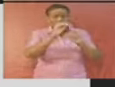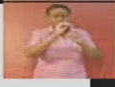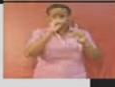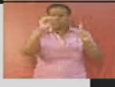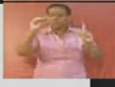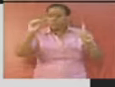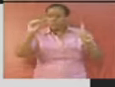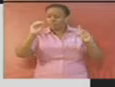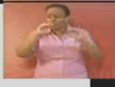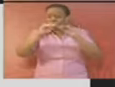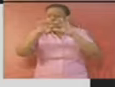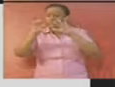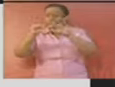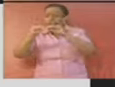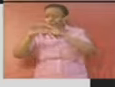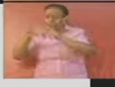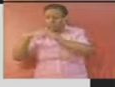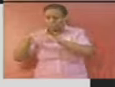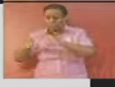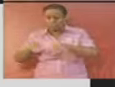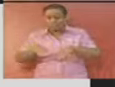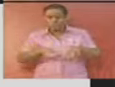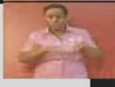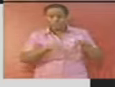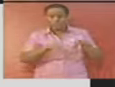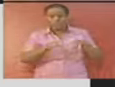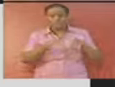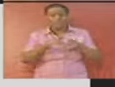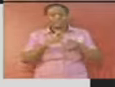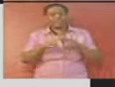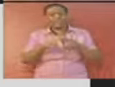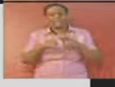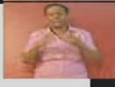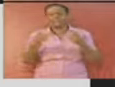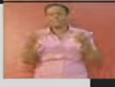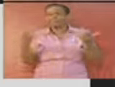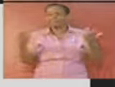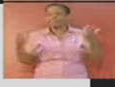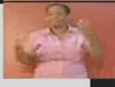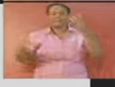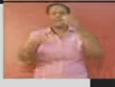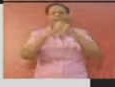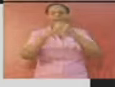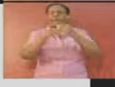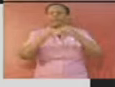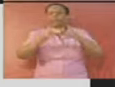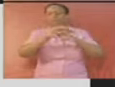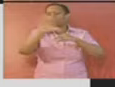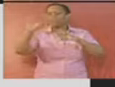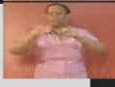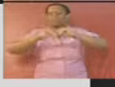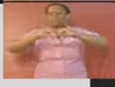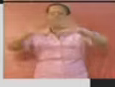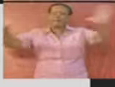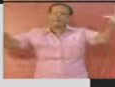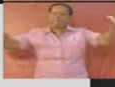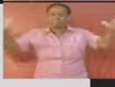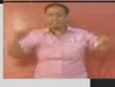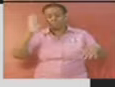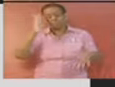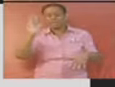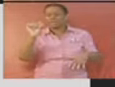wildfire, where each bubble now becomes infected. So we move from a spark to